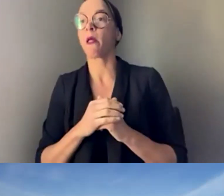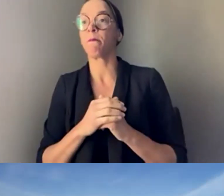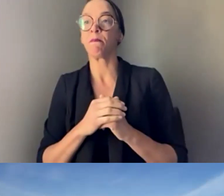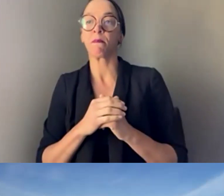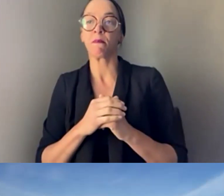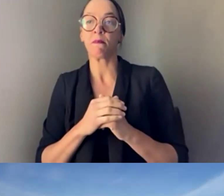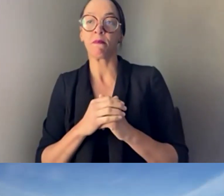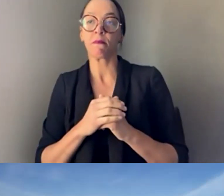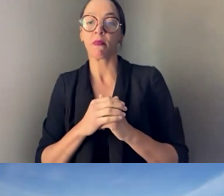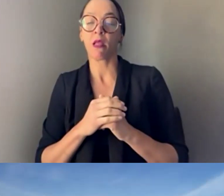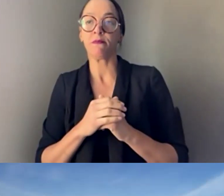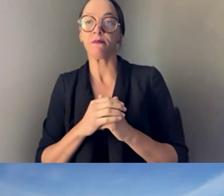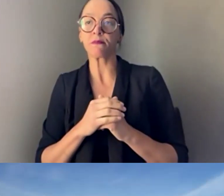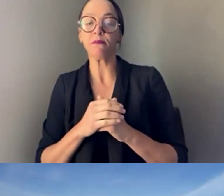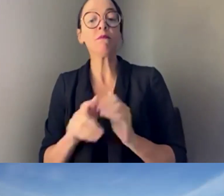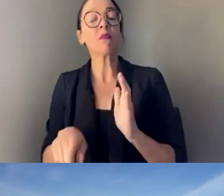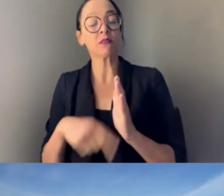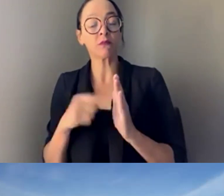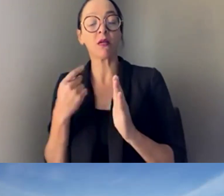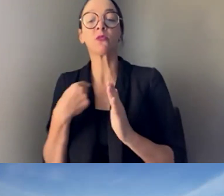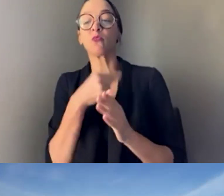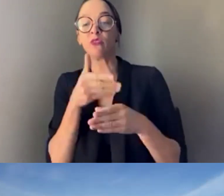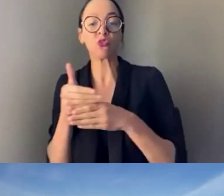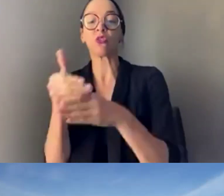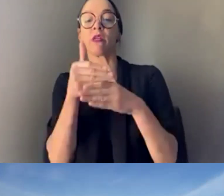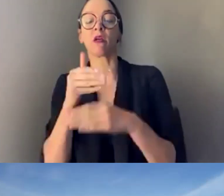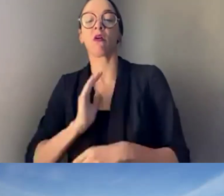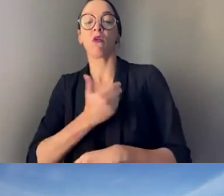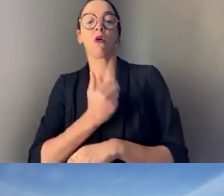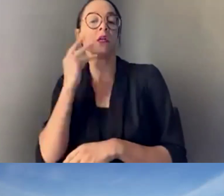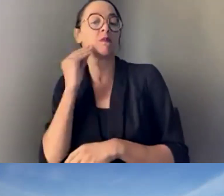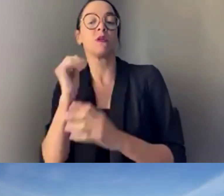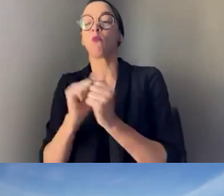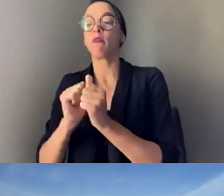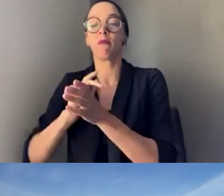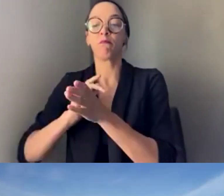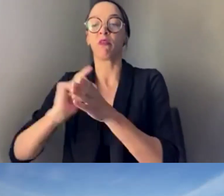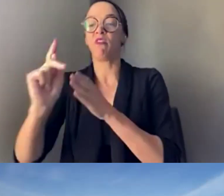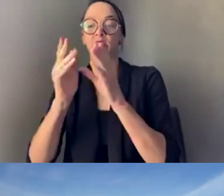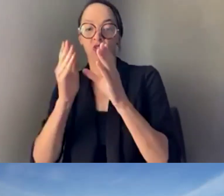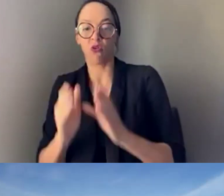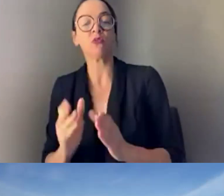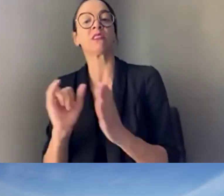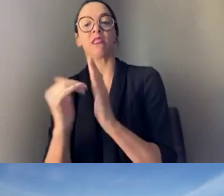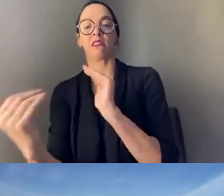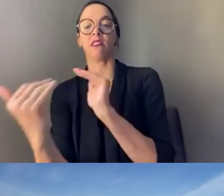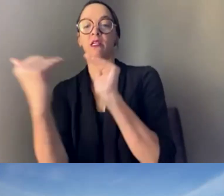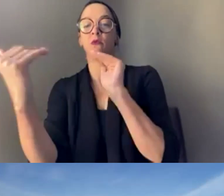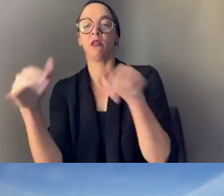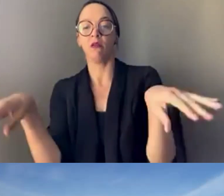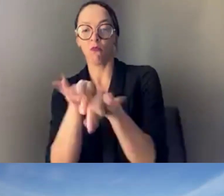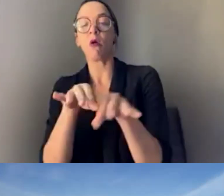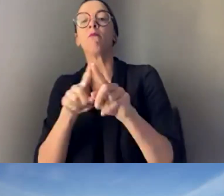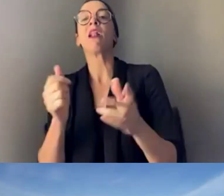really just equally as important, but it really helps to have our own committee because there's so